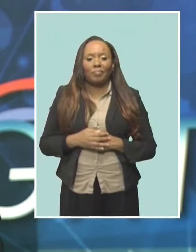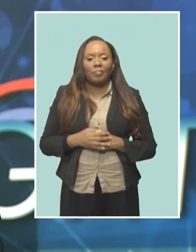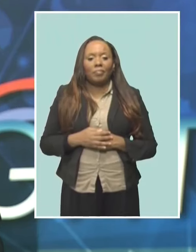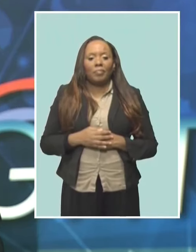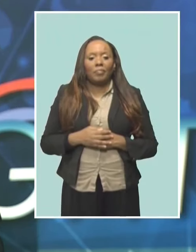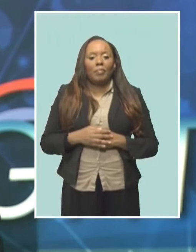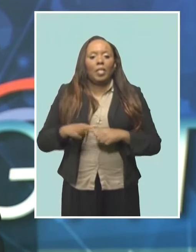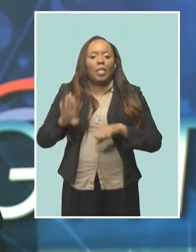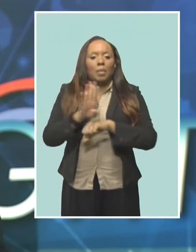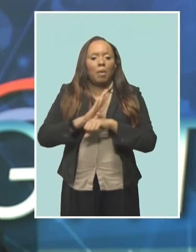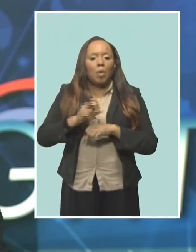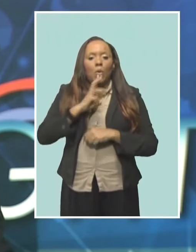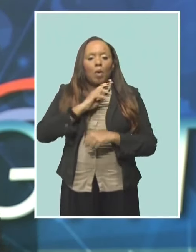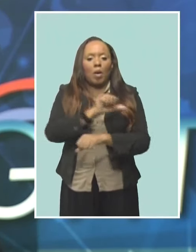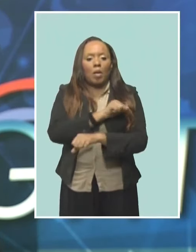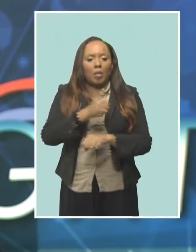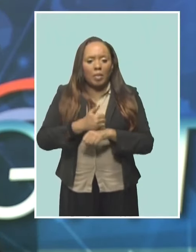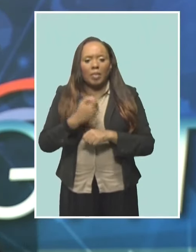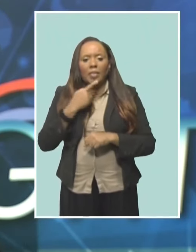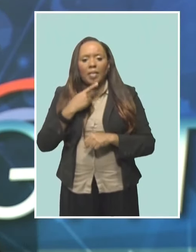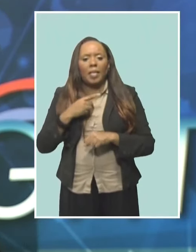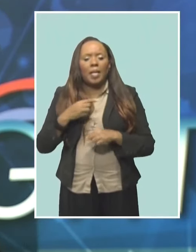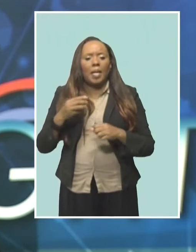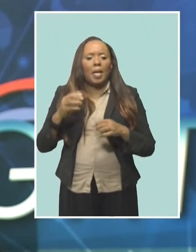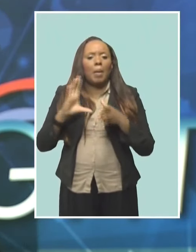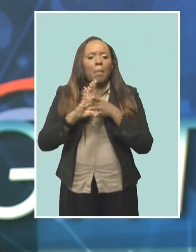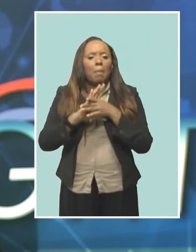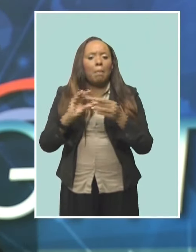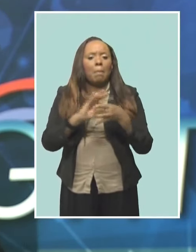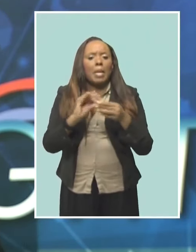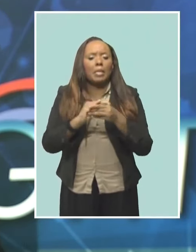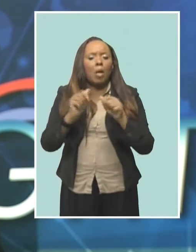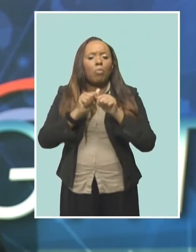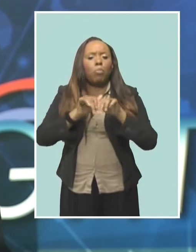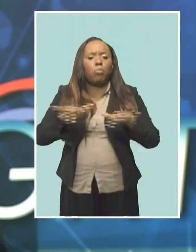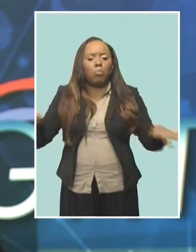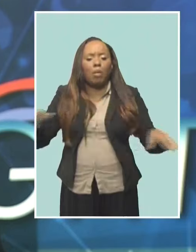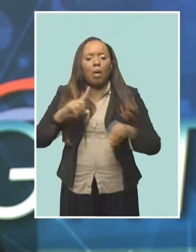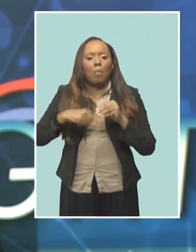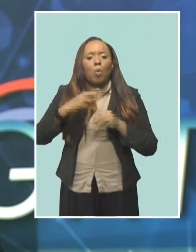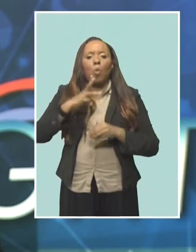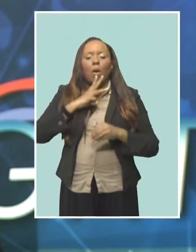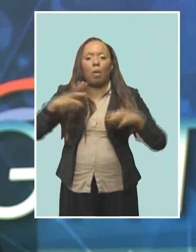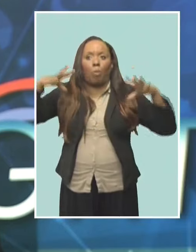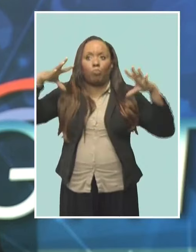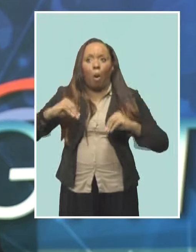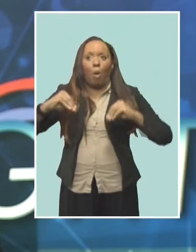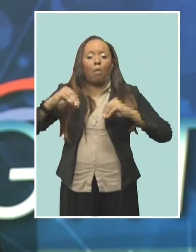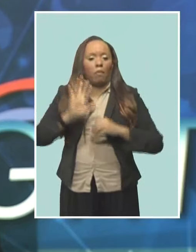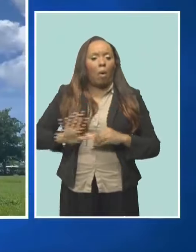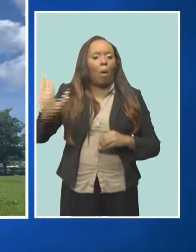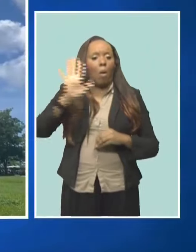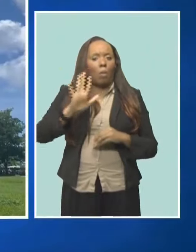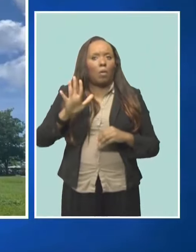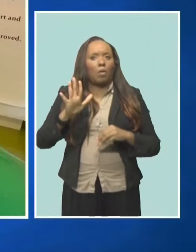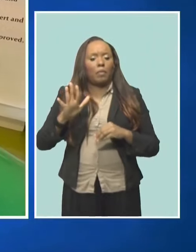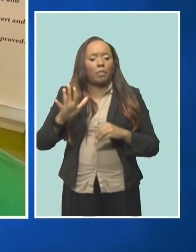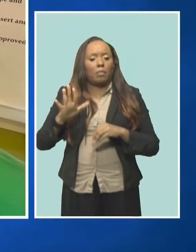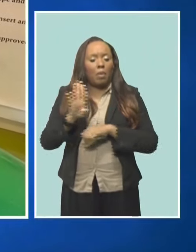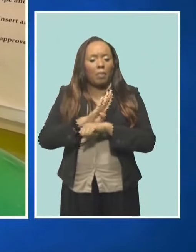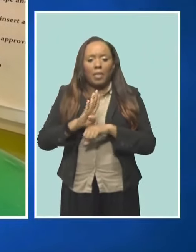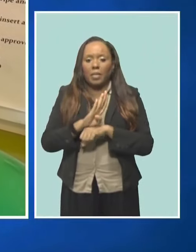message warning about an island-wide shutdown of the water network is untrue. The authority says it has no such plan and has